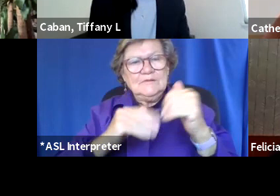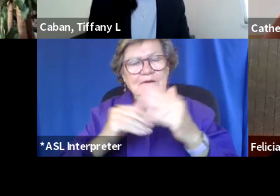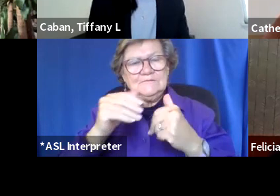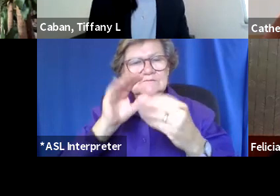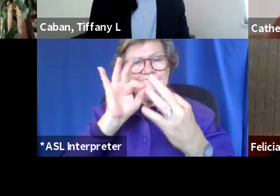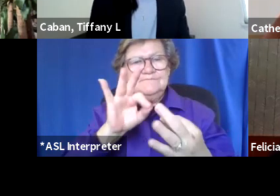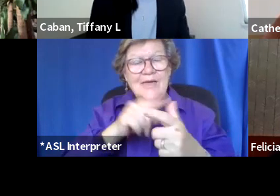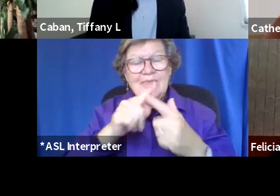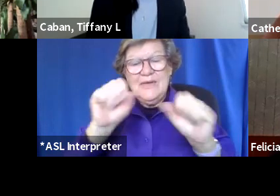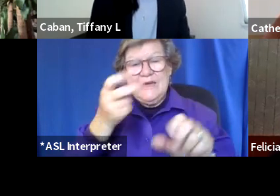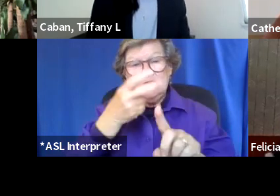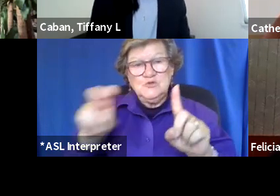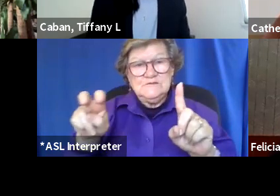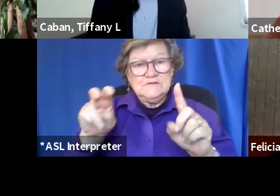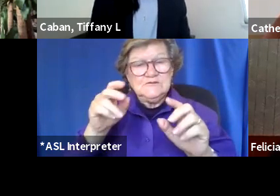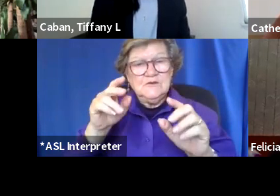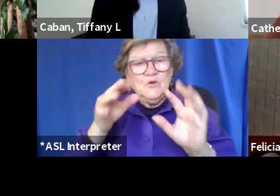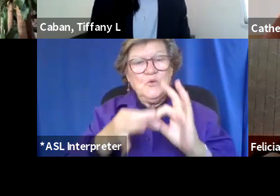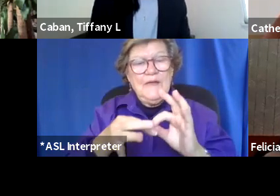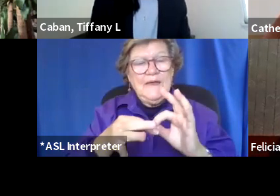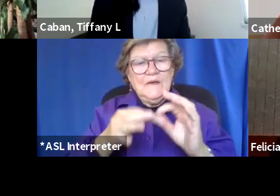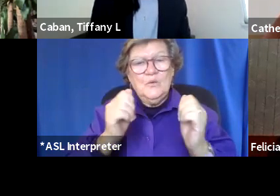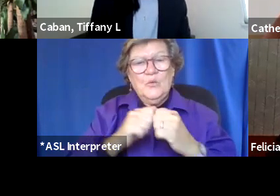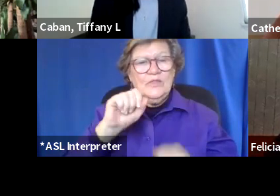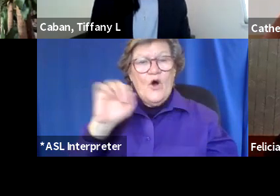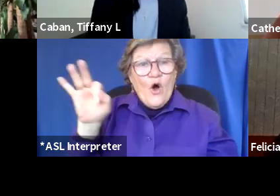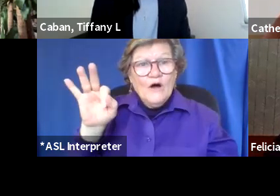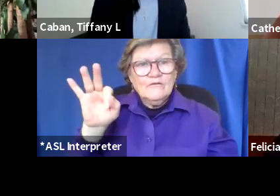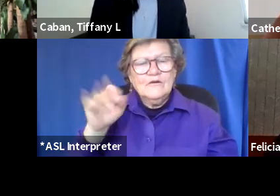also transition off of fossil fuels. So those are some of the ideas.